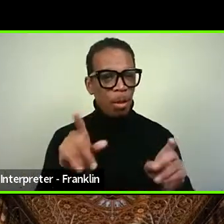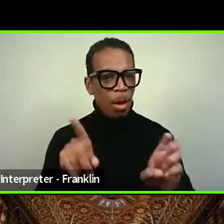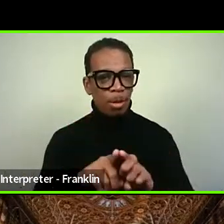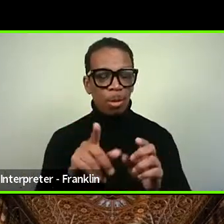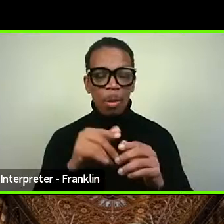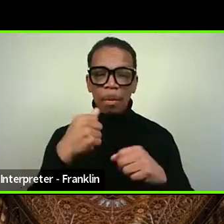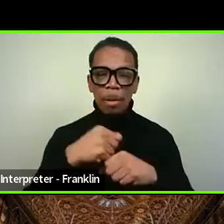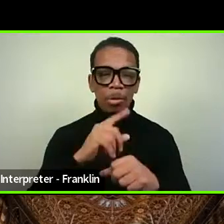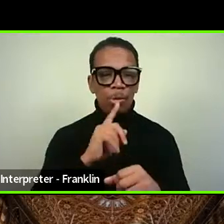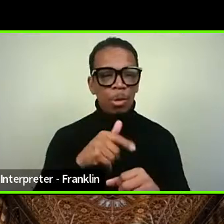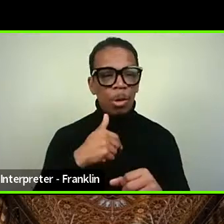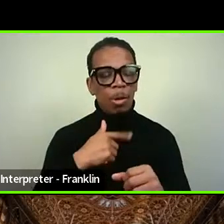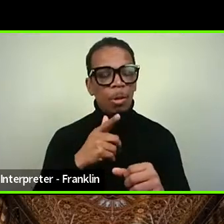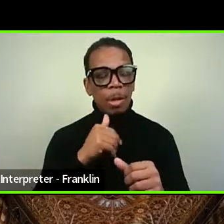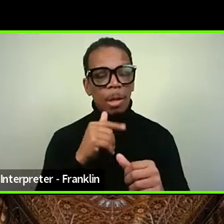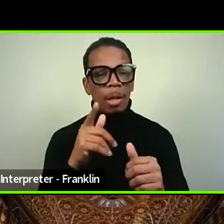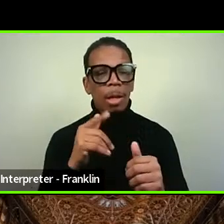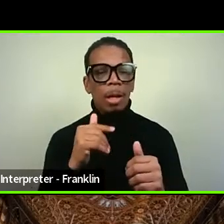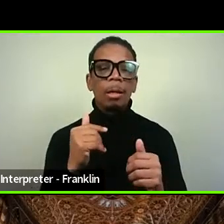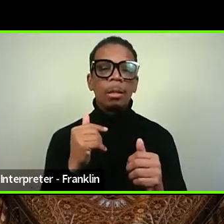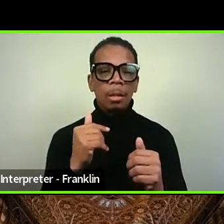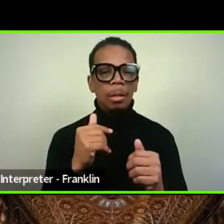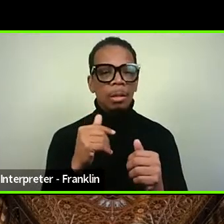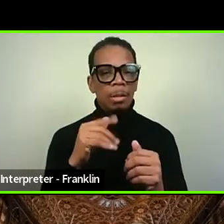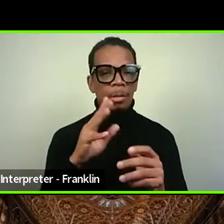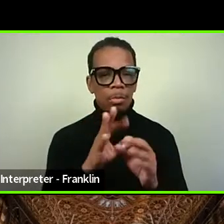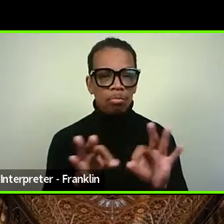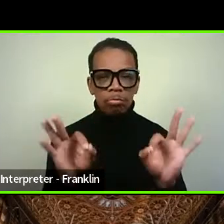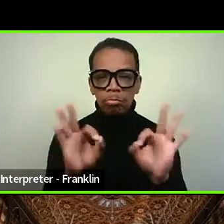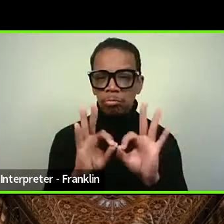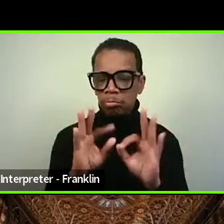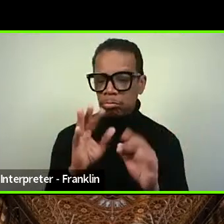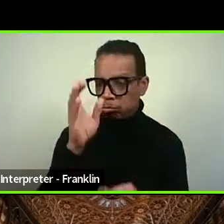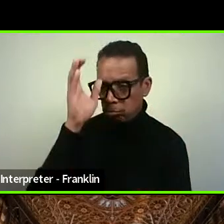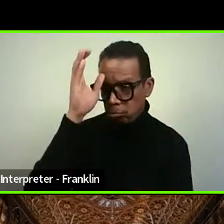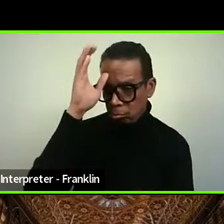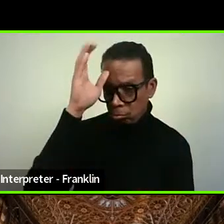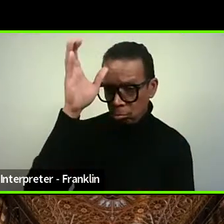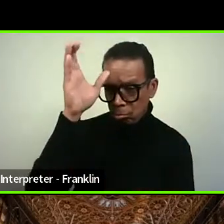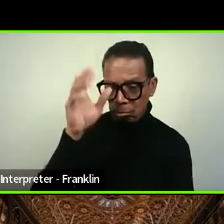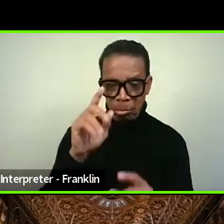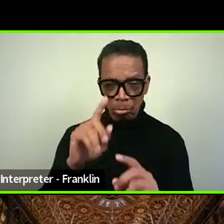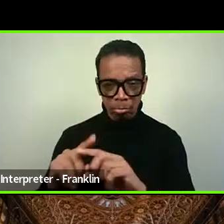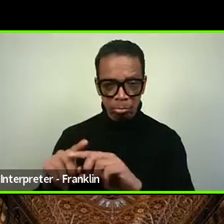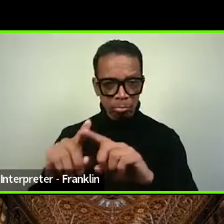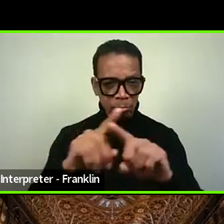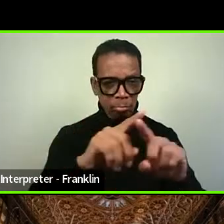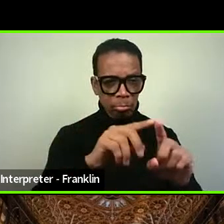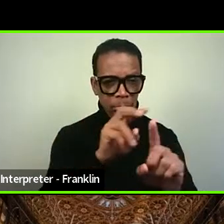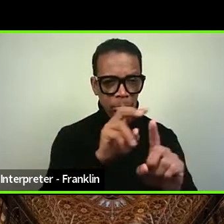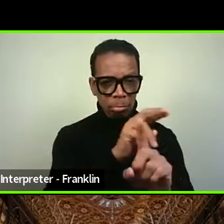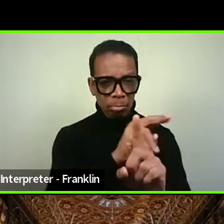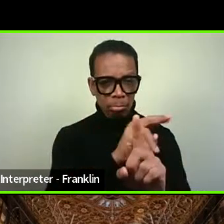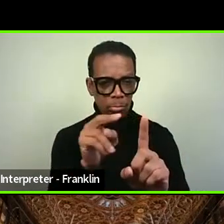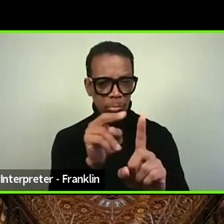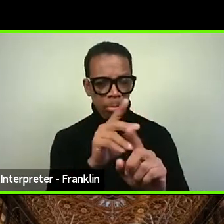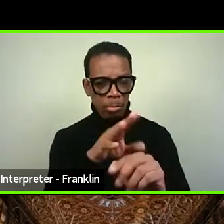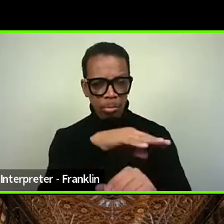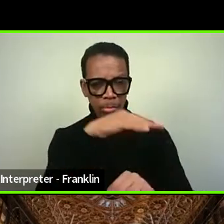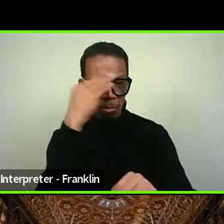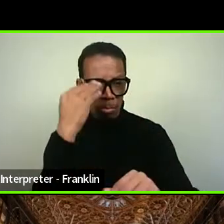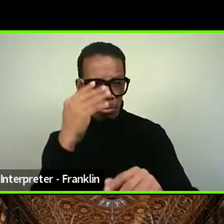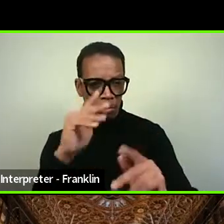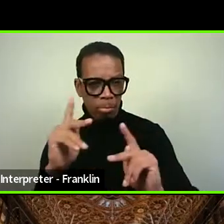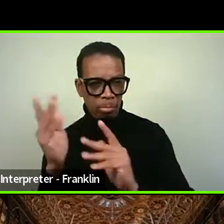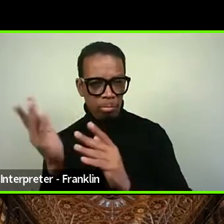we note that there are some important concepts and some important perspectives that we bring to the table, and we highlight